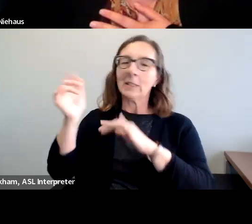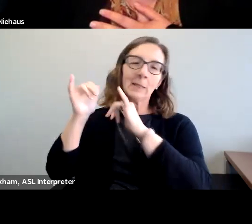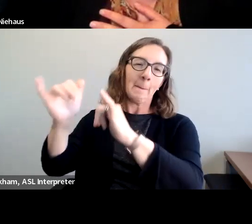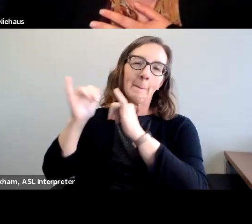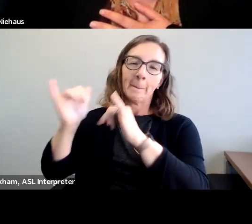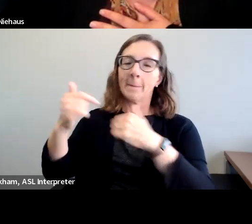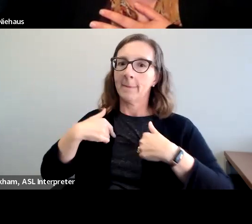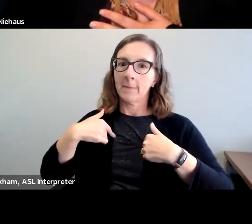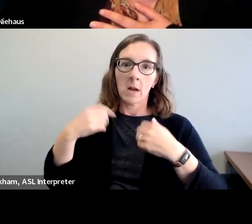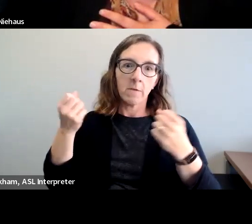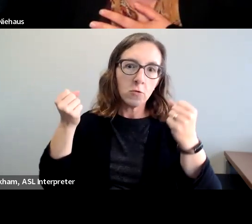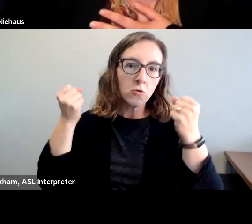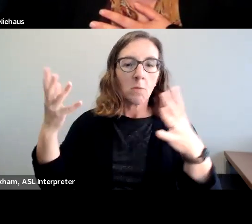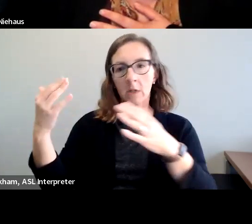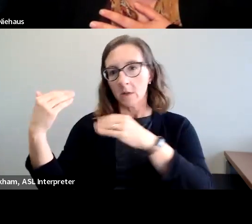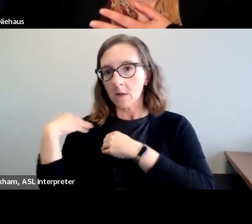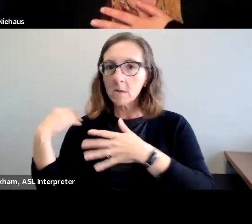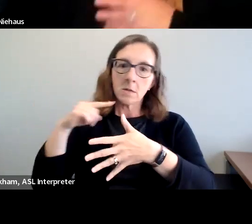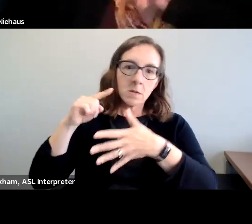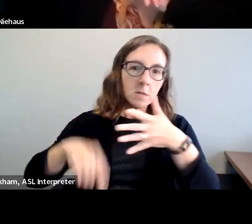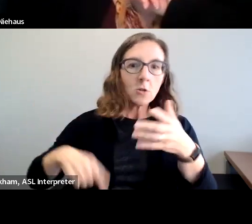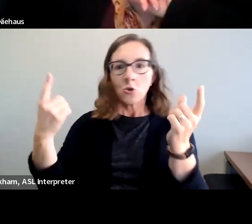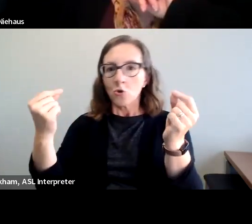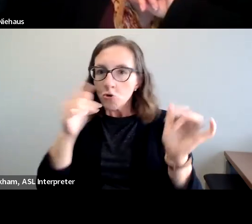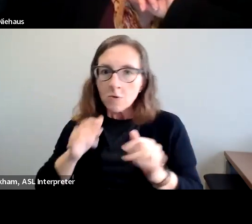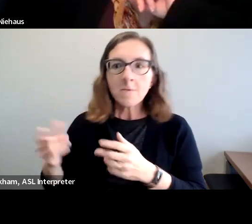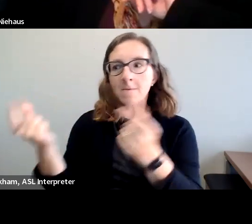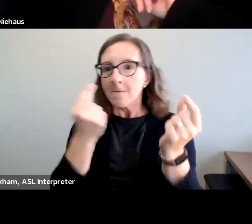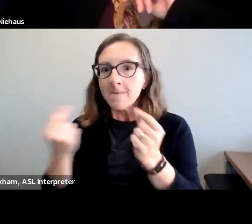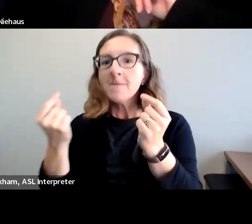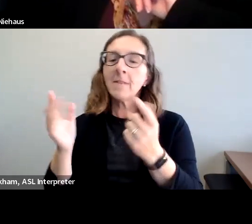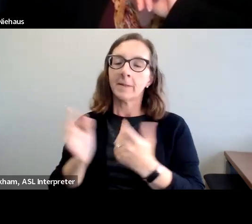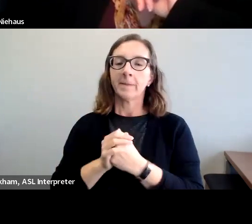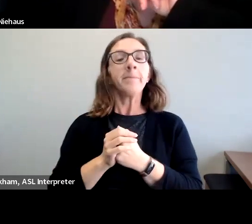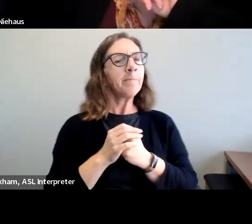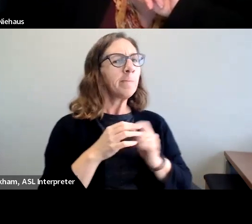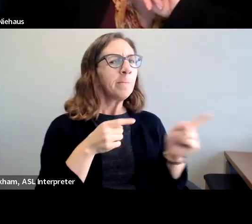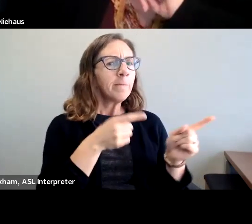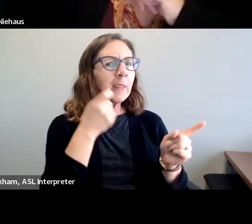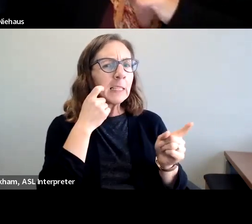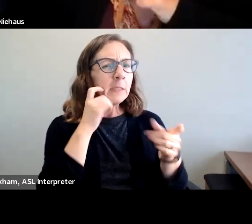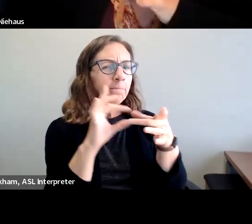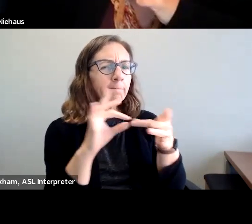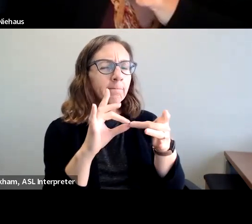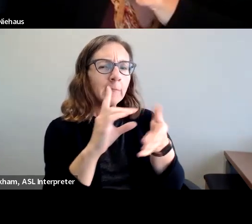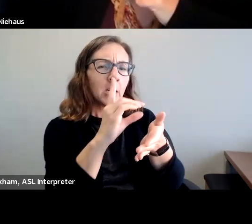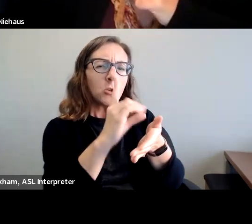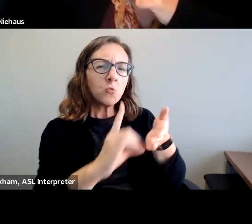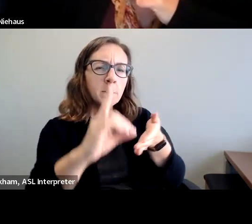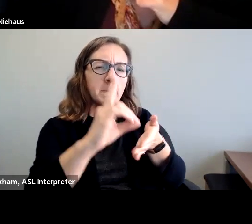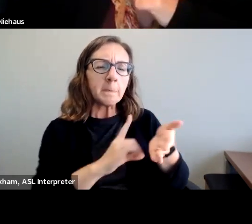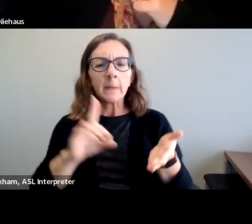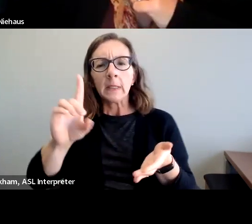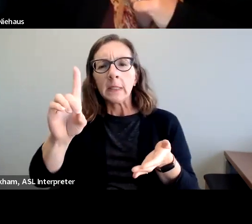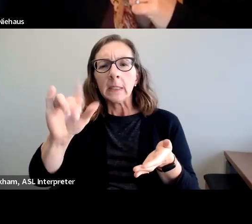million things, and we just go, go, go. You mentioned the discrimination that you faced in